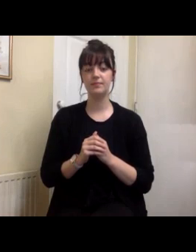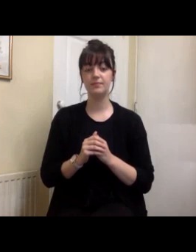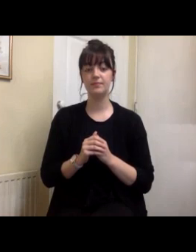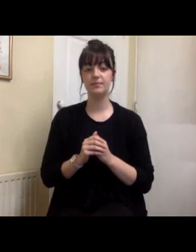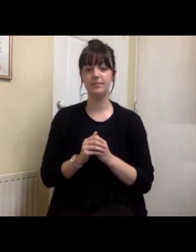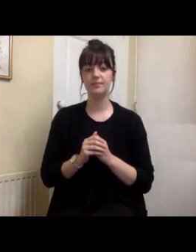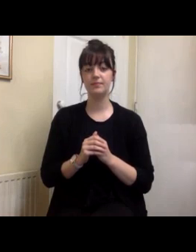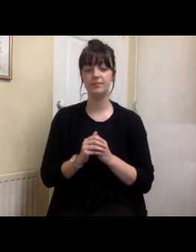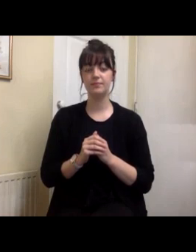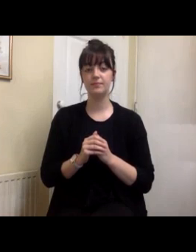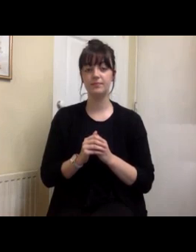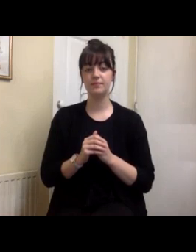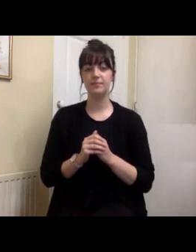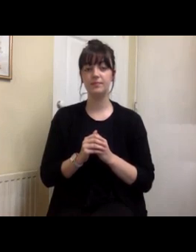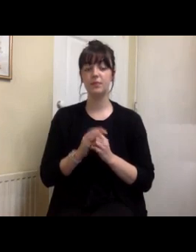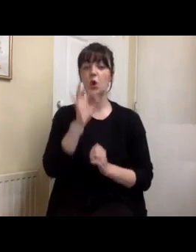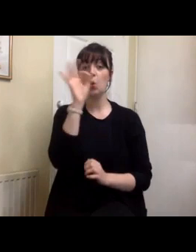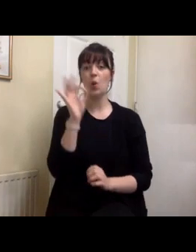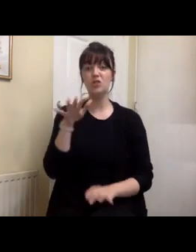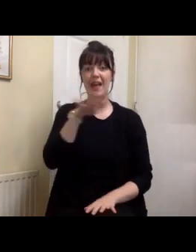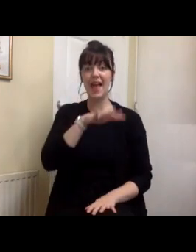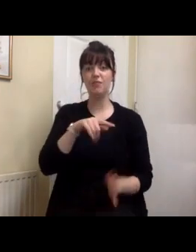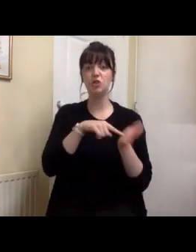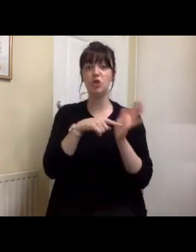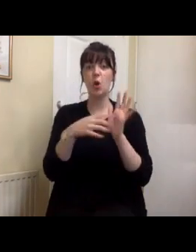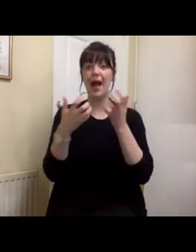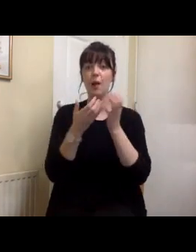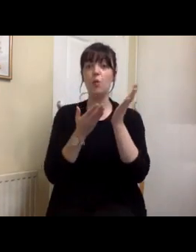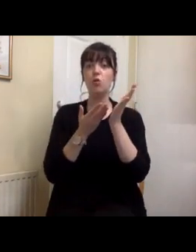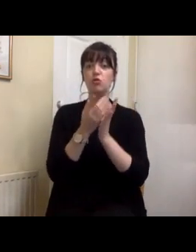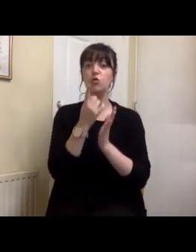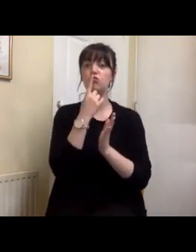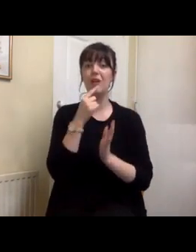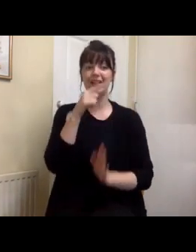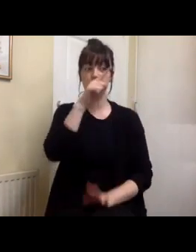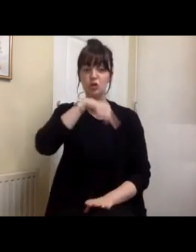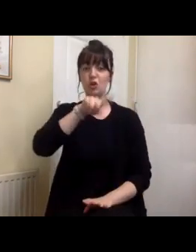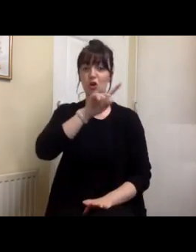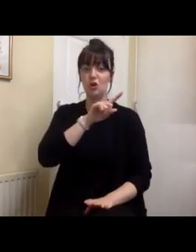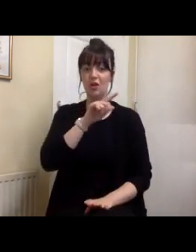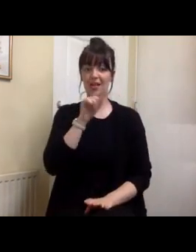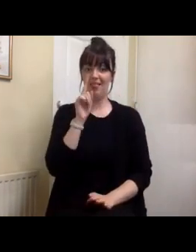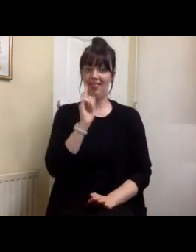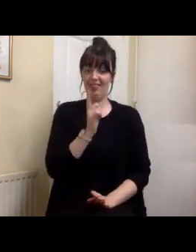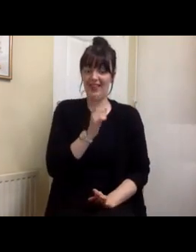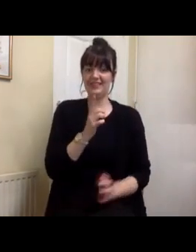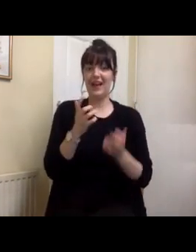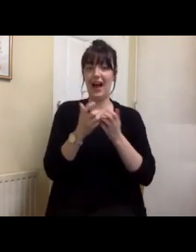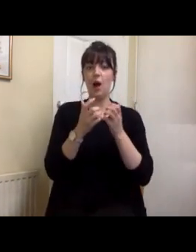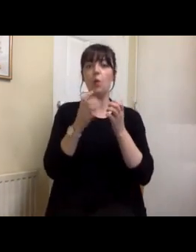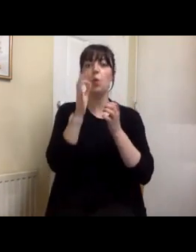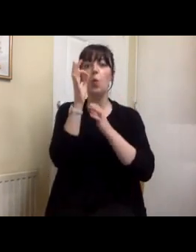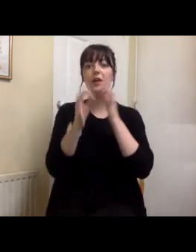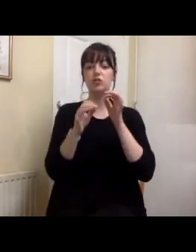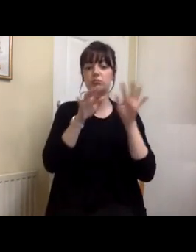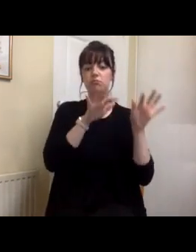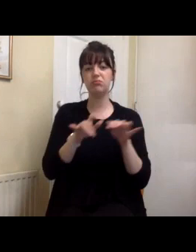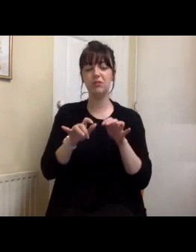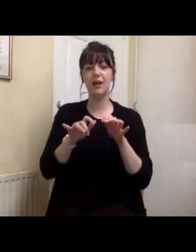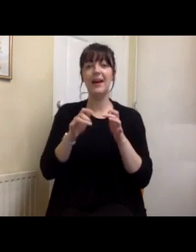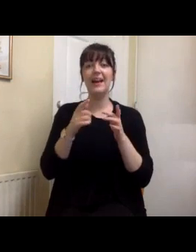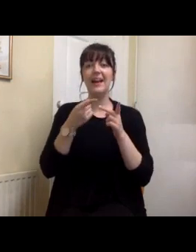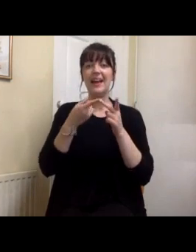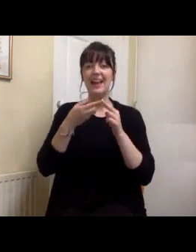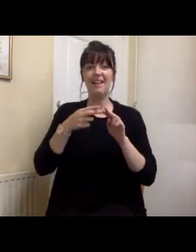Indicated by the red circle, and that's where you type your question. Get to all those remain unanswered, don't worry, we would encourage you to